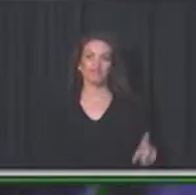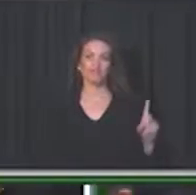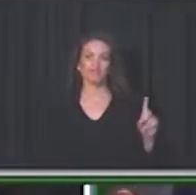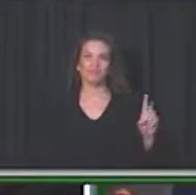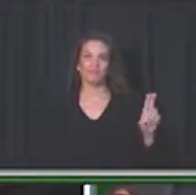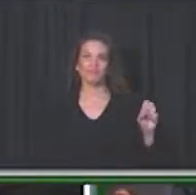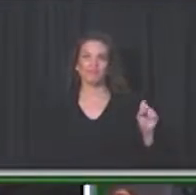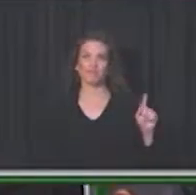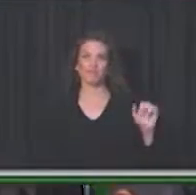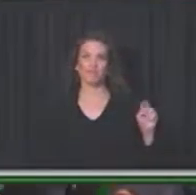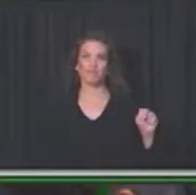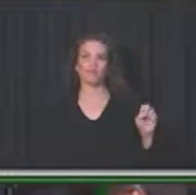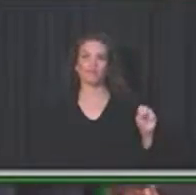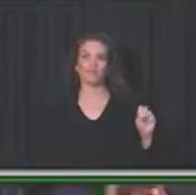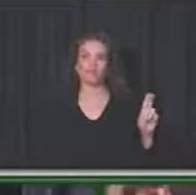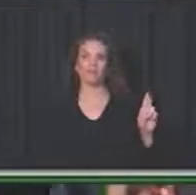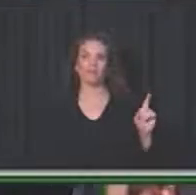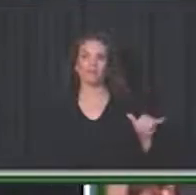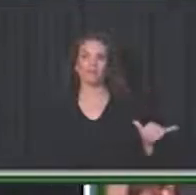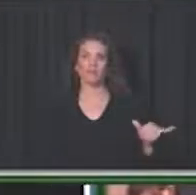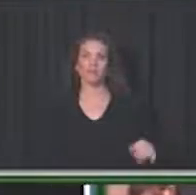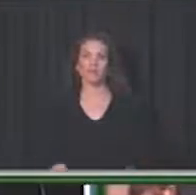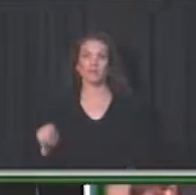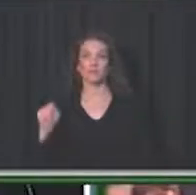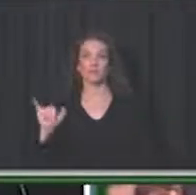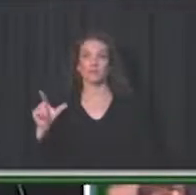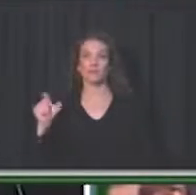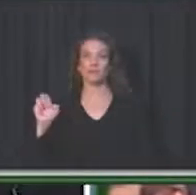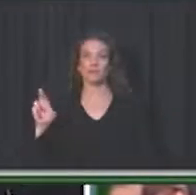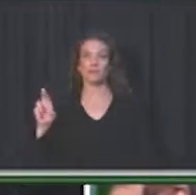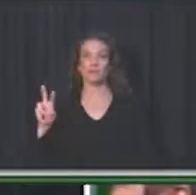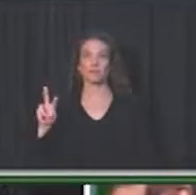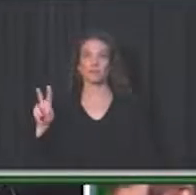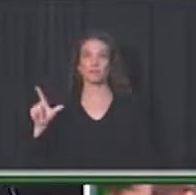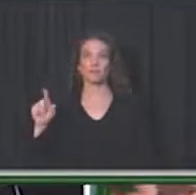Dustin Sugi. Tyler Golia.